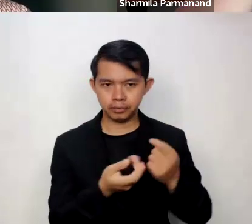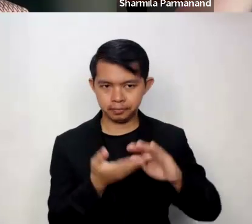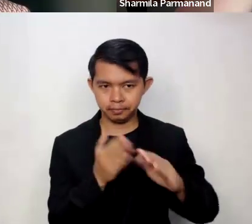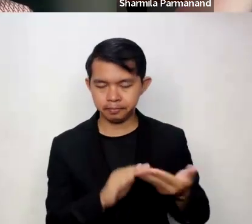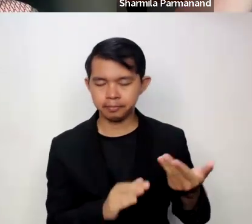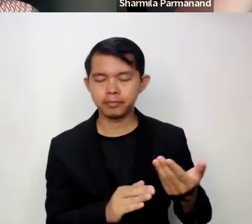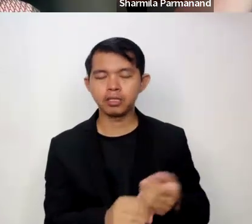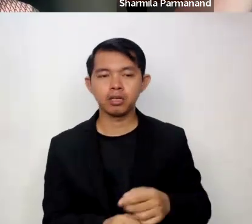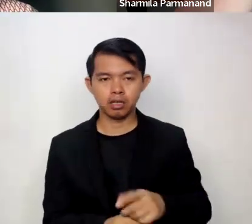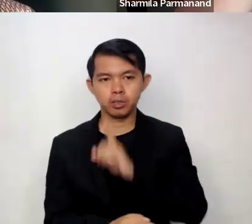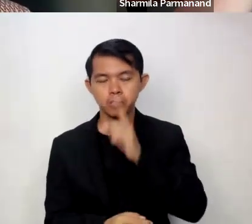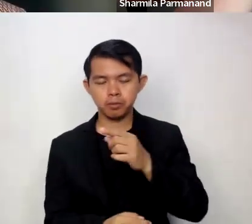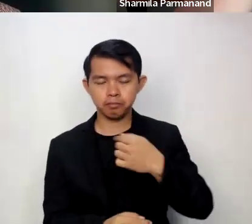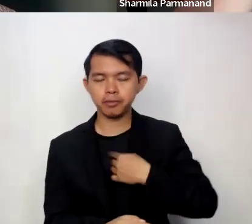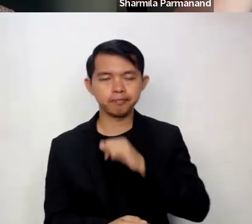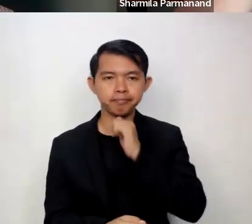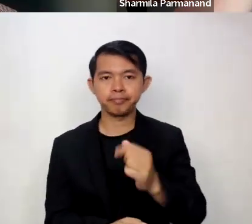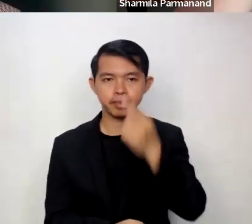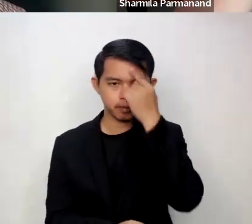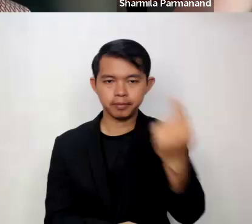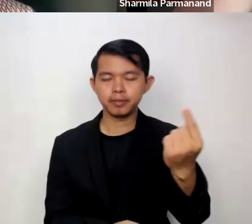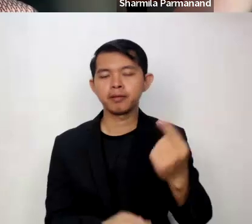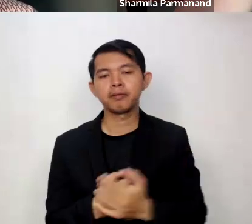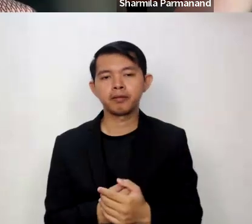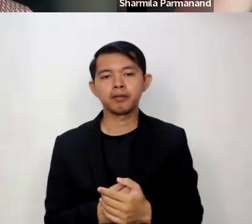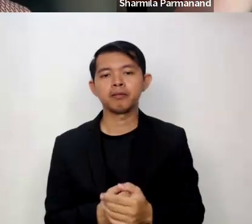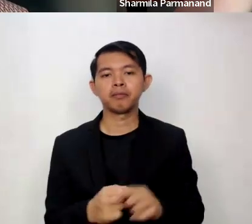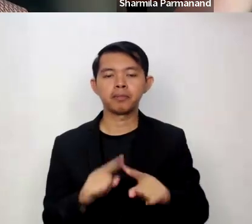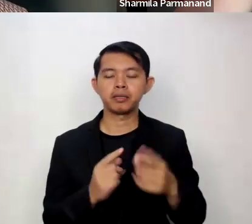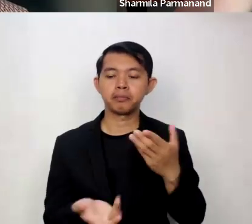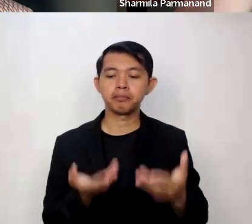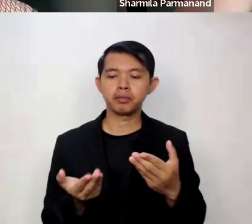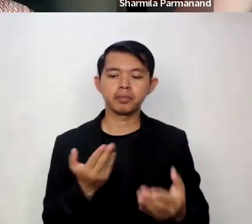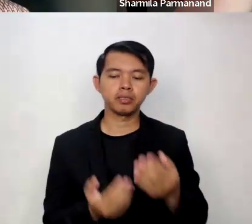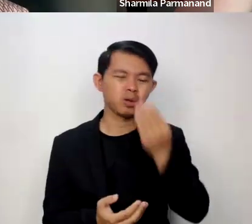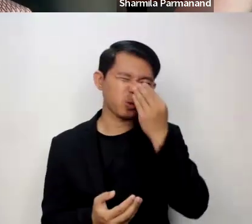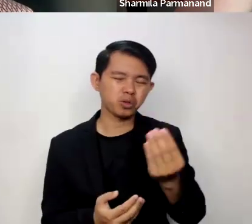only person. But maybe medyo onti yung may interest sa